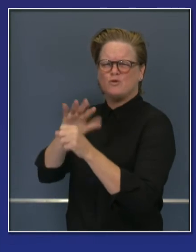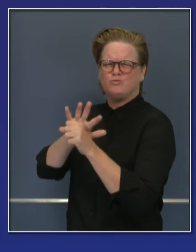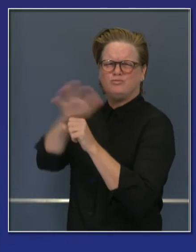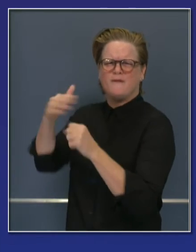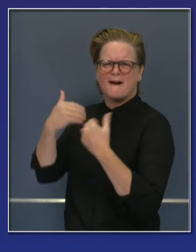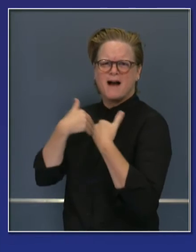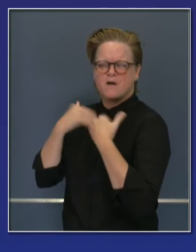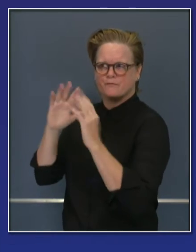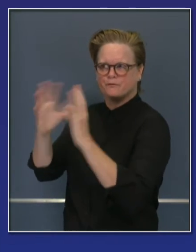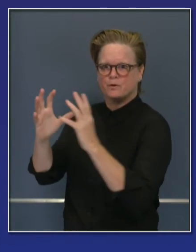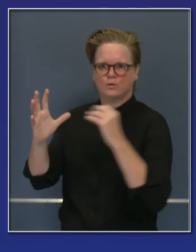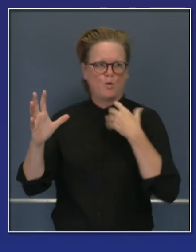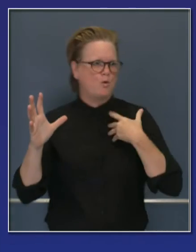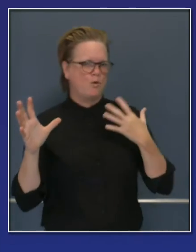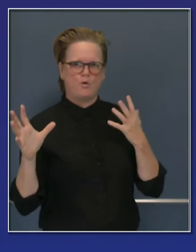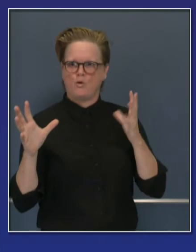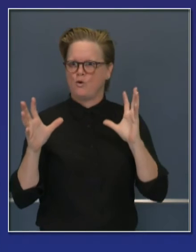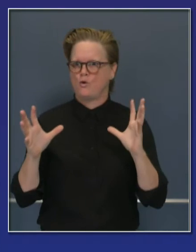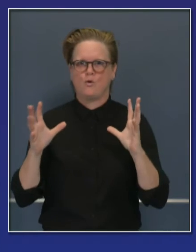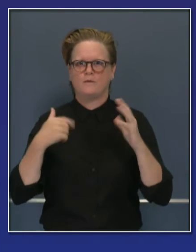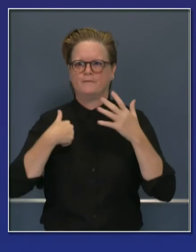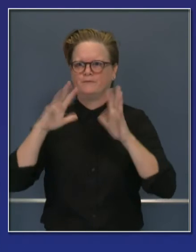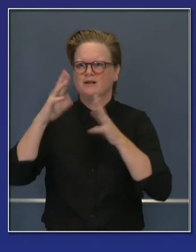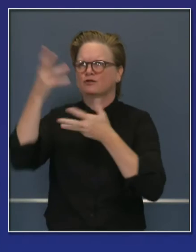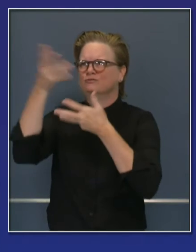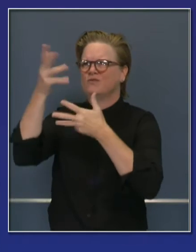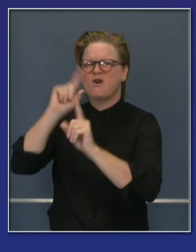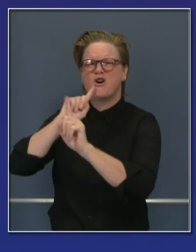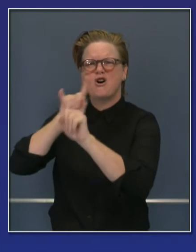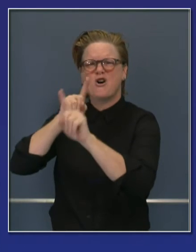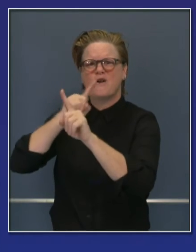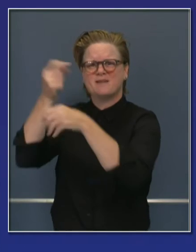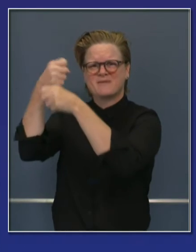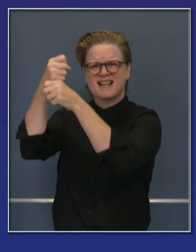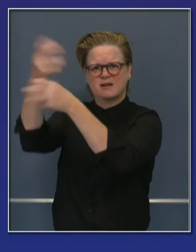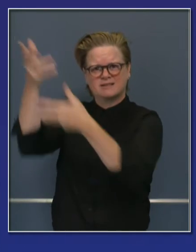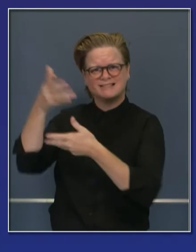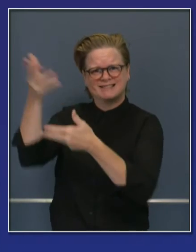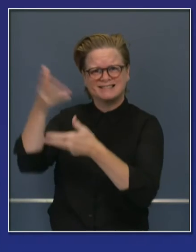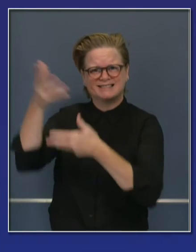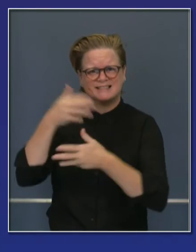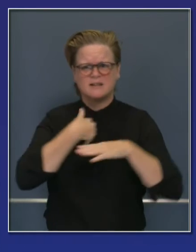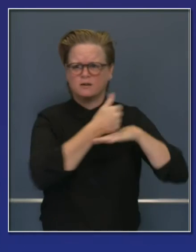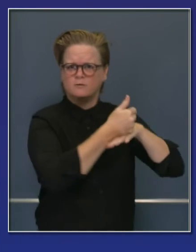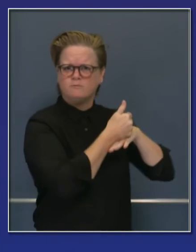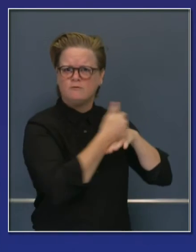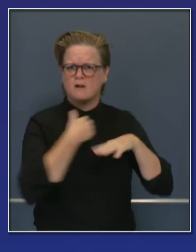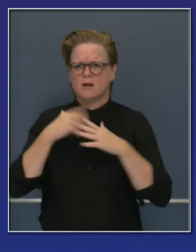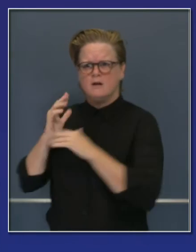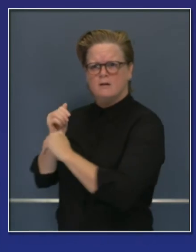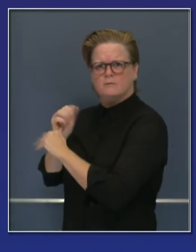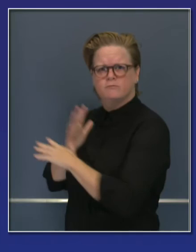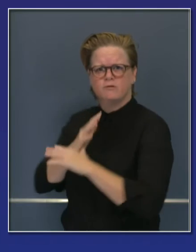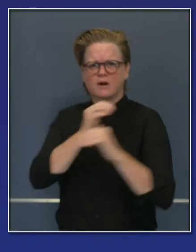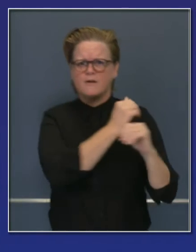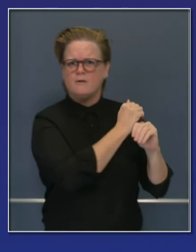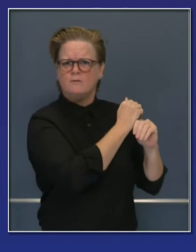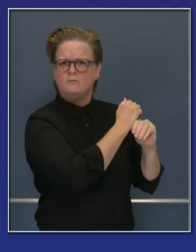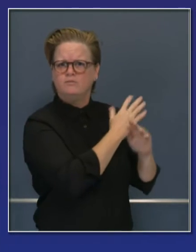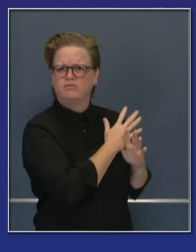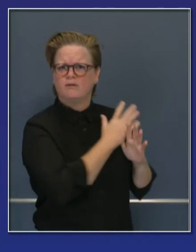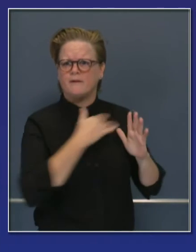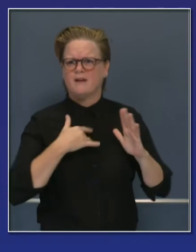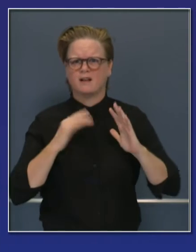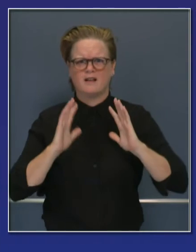large scale PPE that we were able to draw down and address the past acuity of crisis and